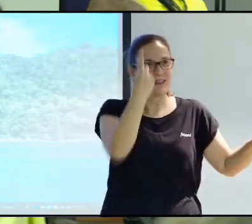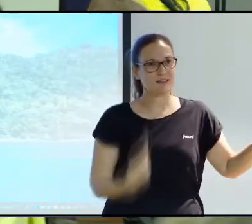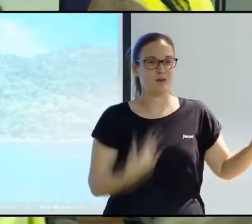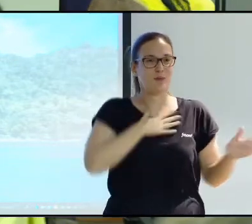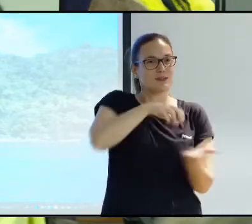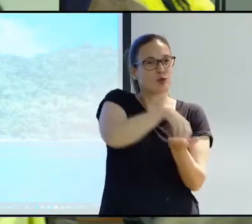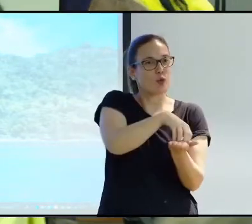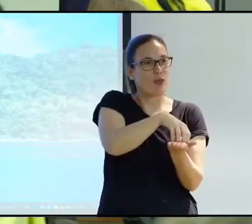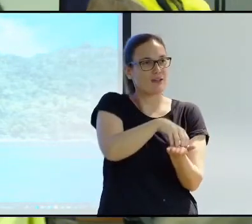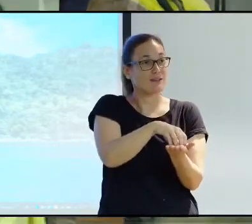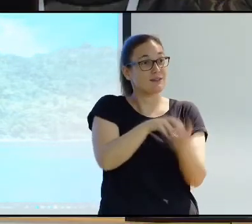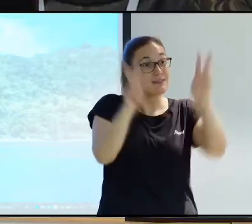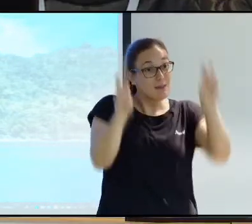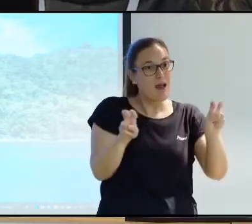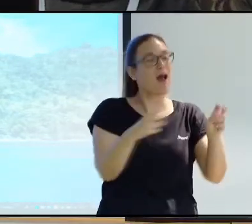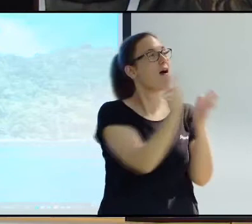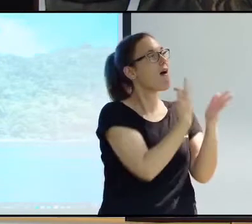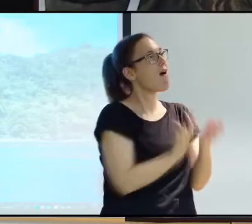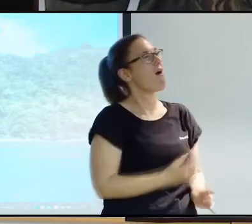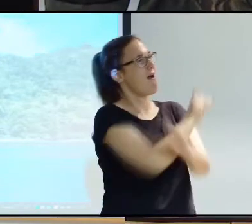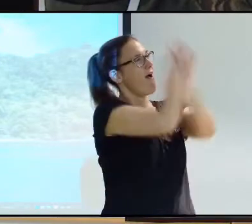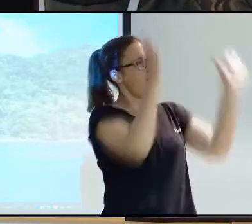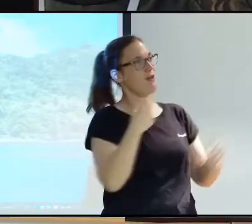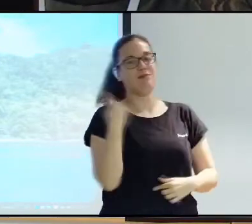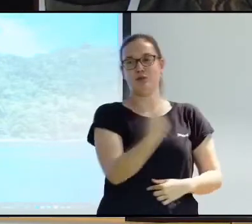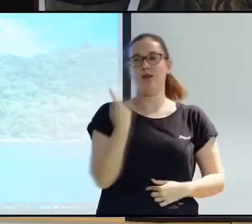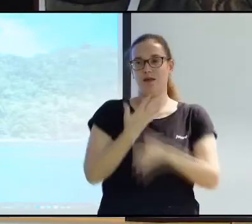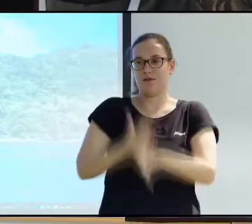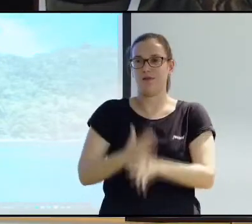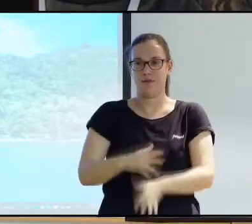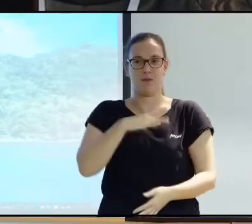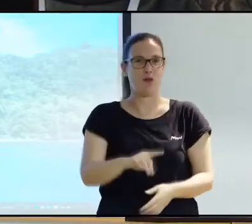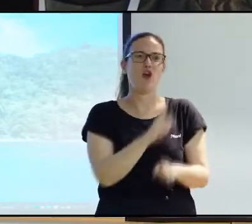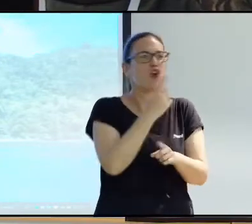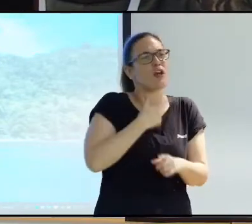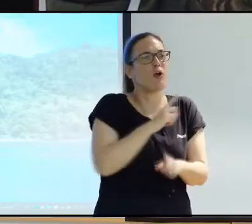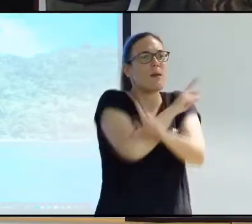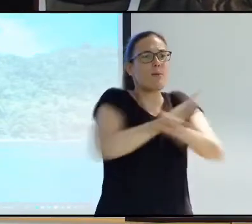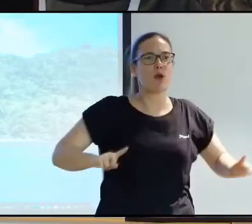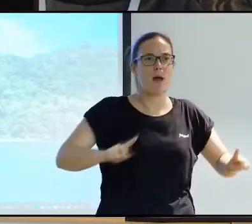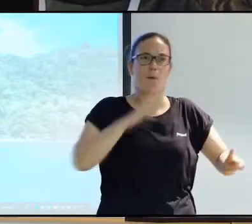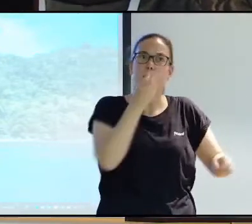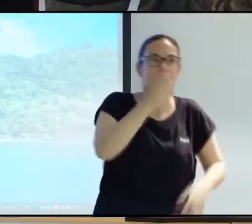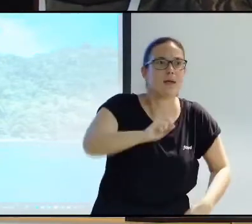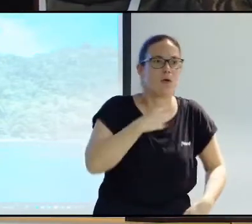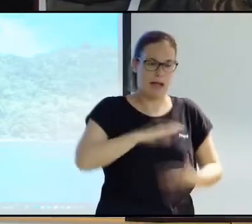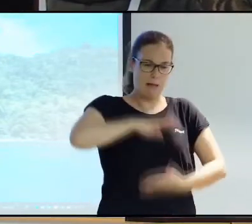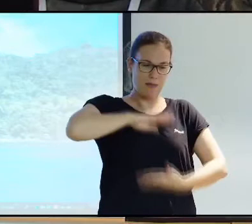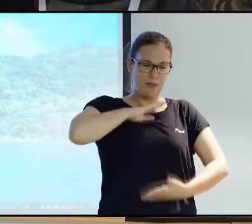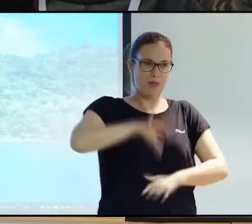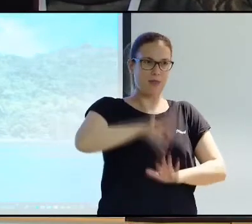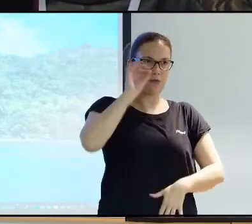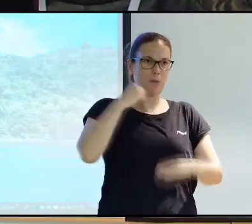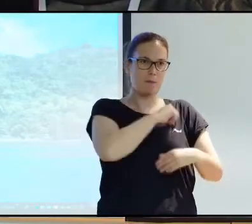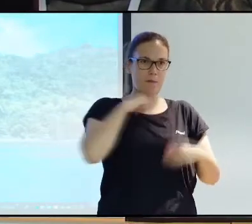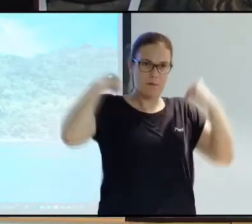help me in my relationships. I don't want anyone to forbid me from doing things. I want people to let